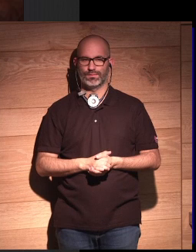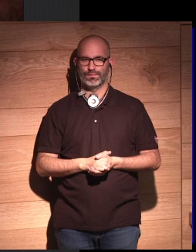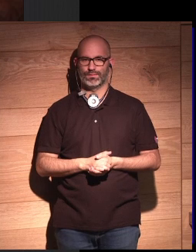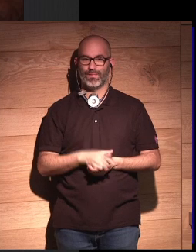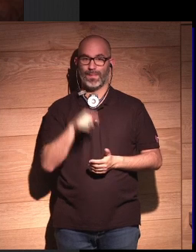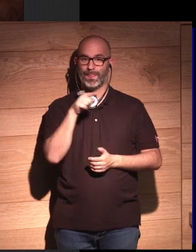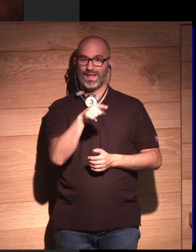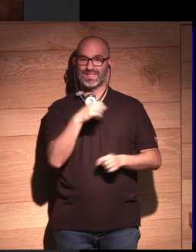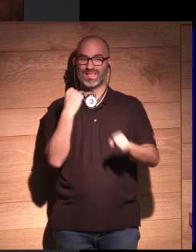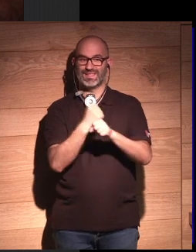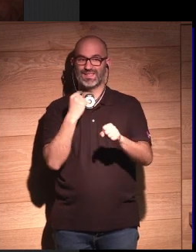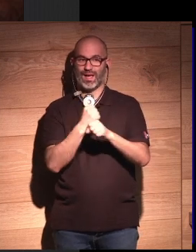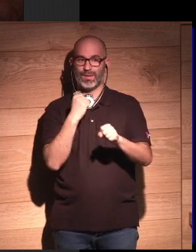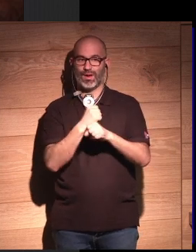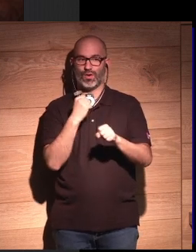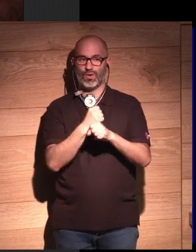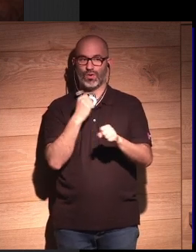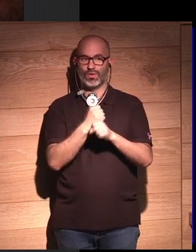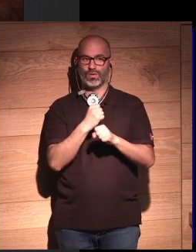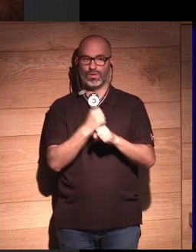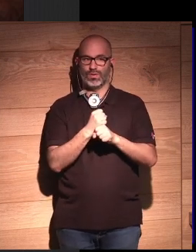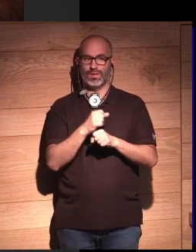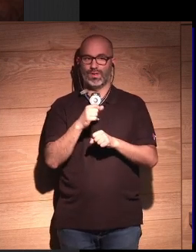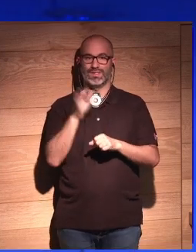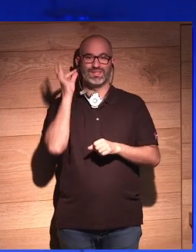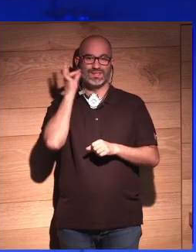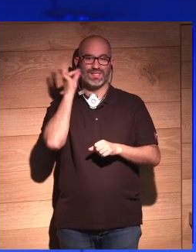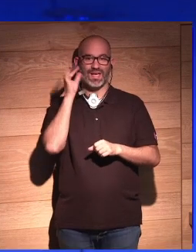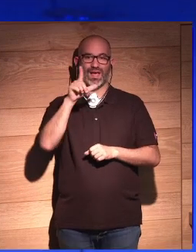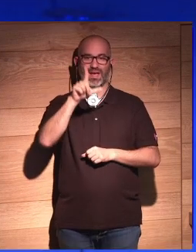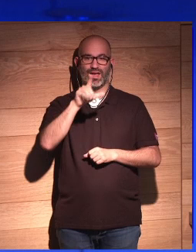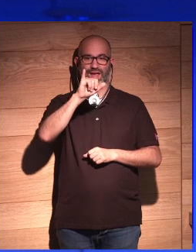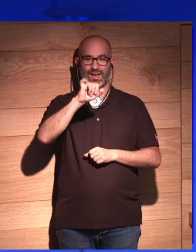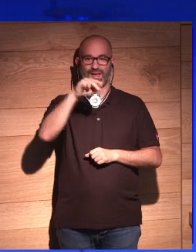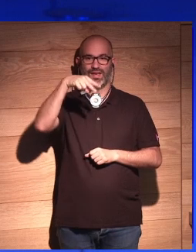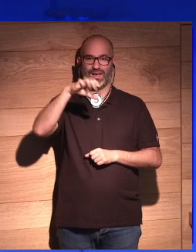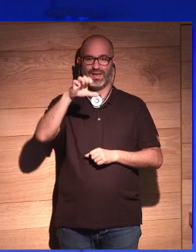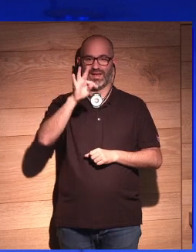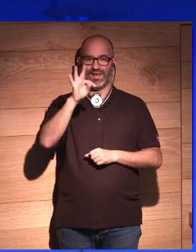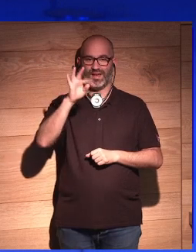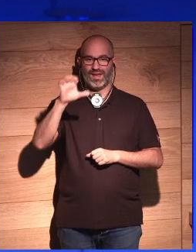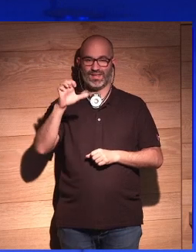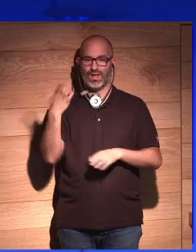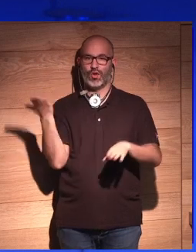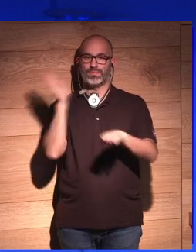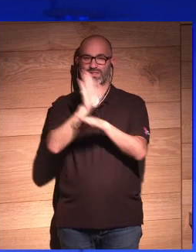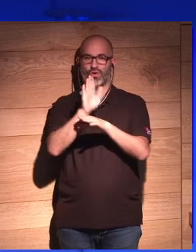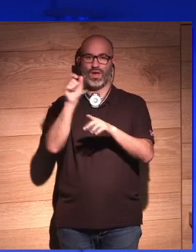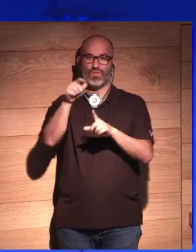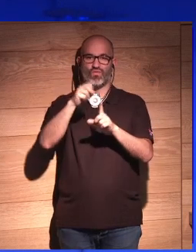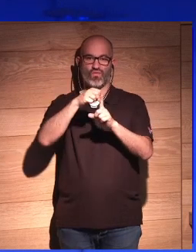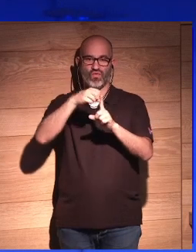work at the World Economic Forum, where it actually changed policy around testing, nuclear